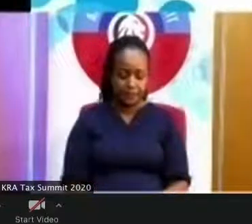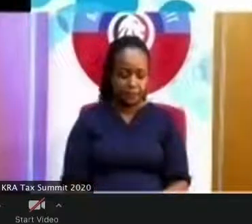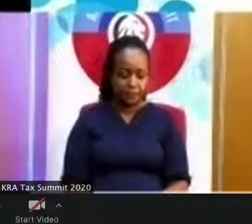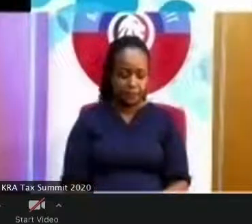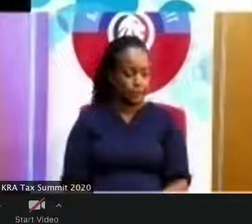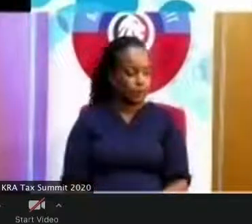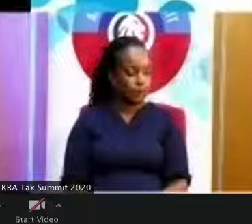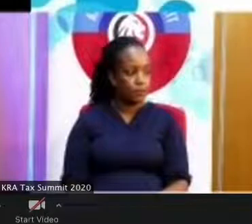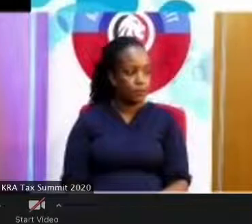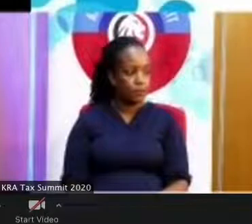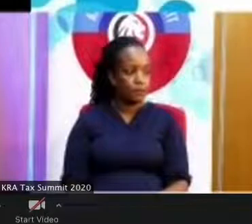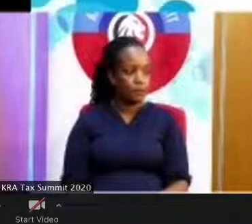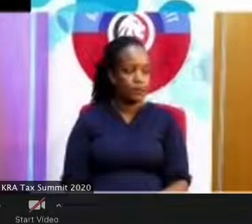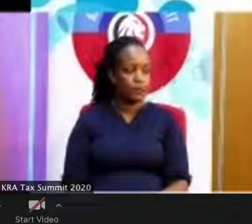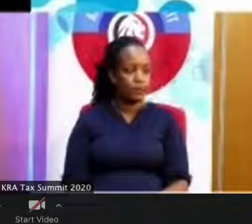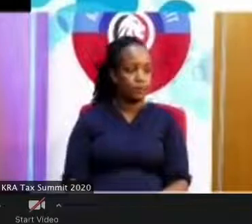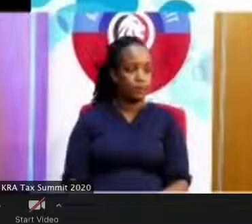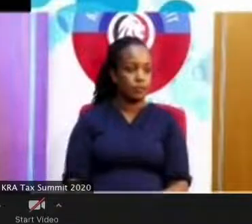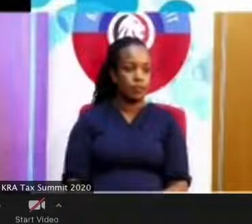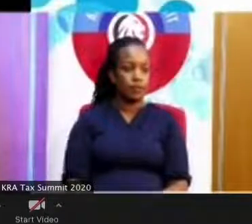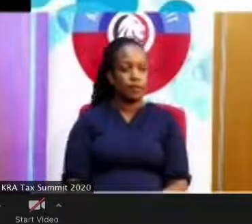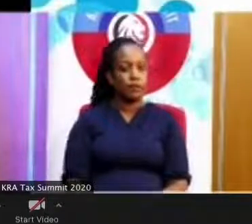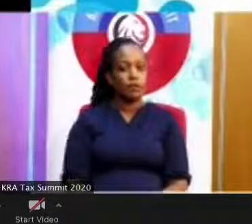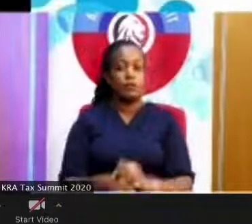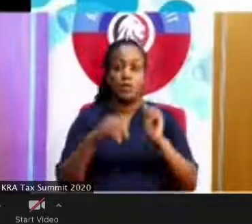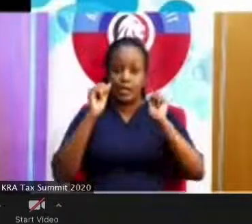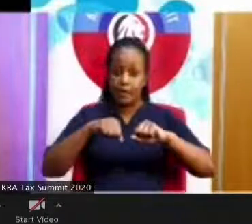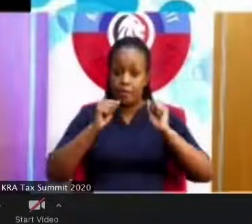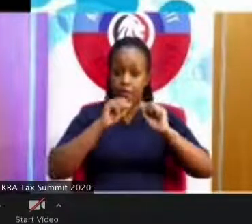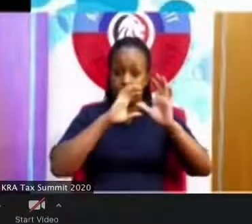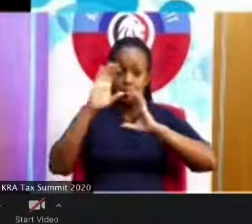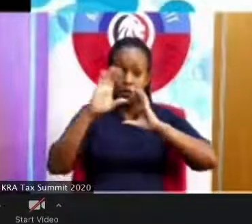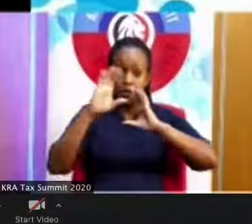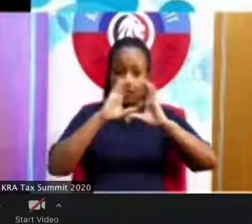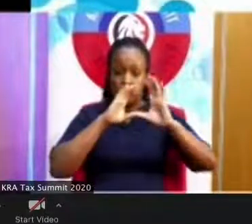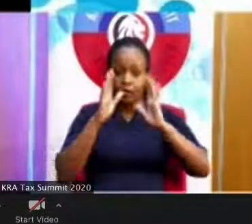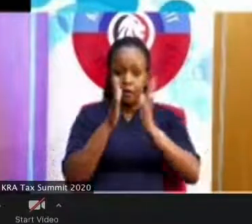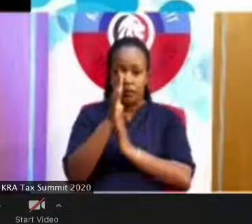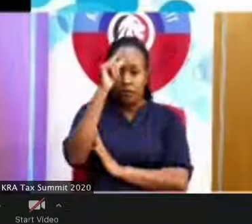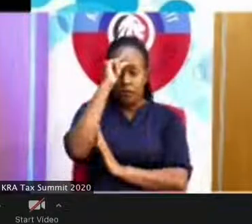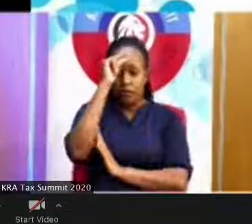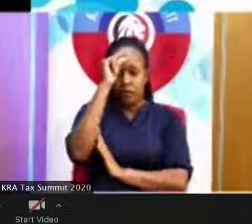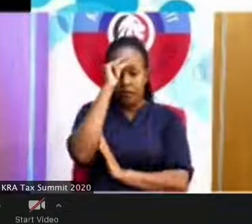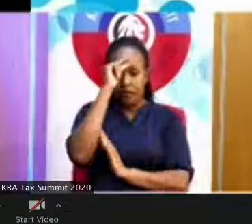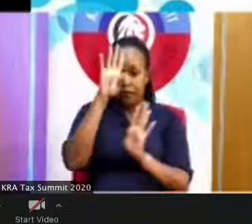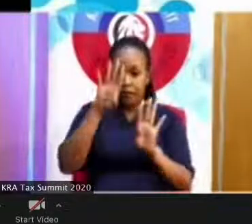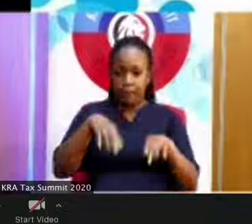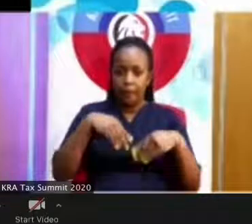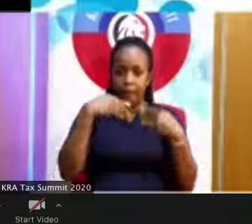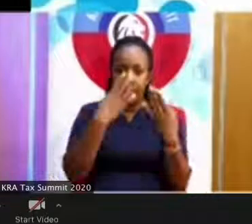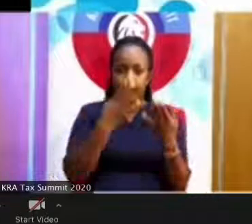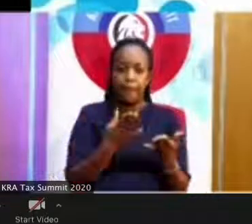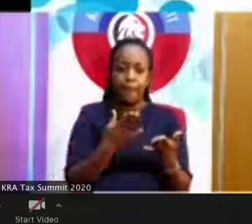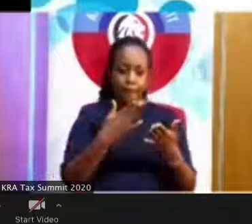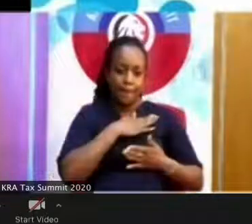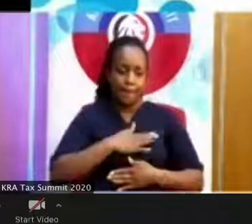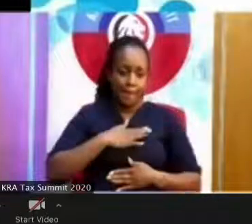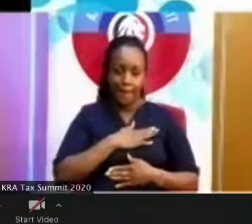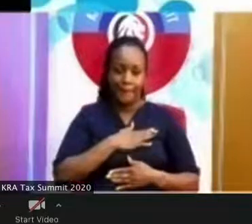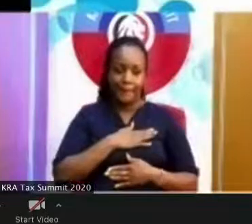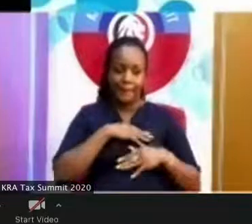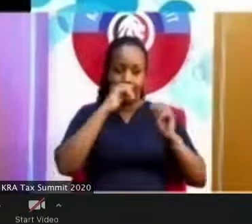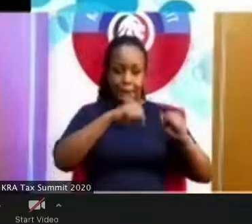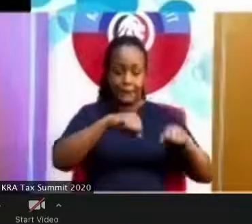to speak with government, and they gave passes to enable our very